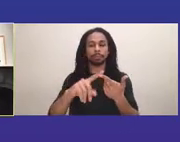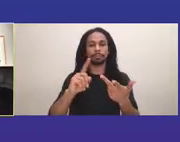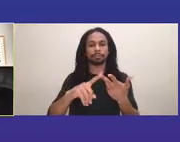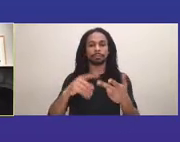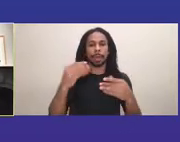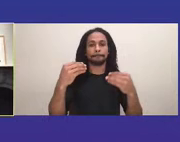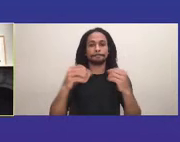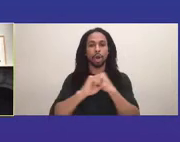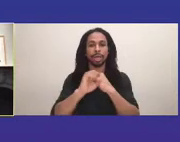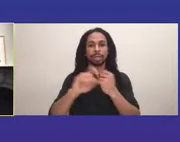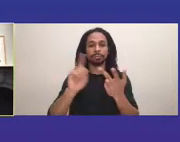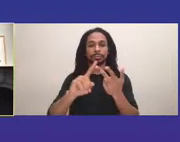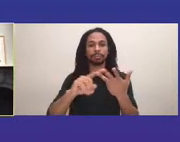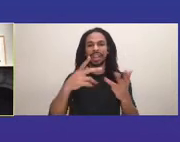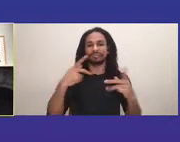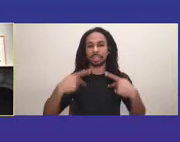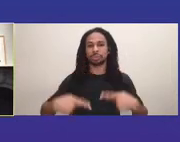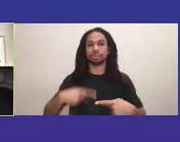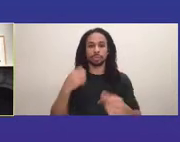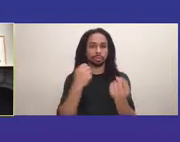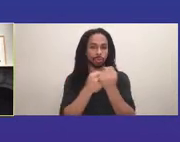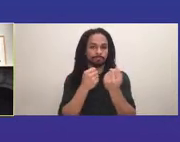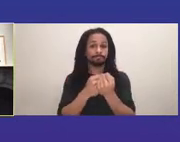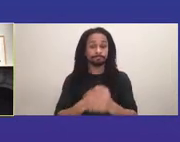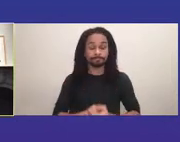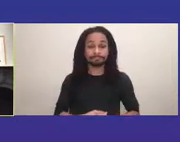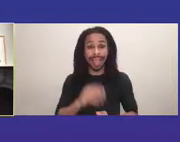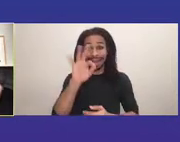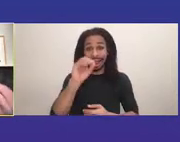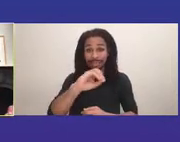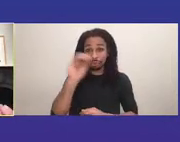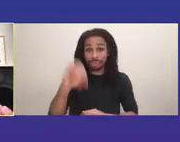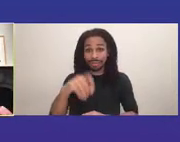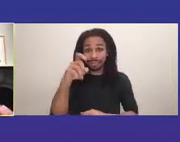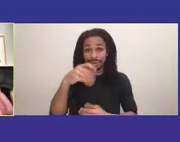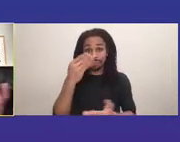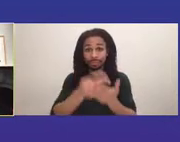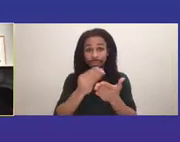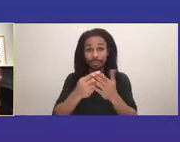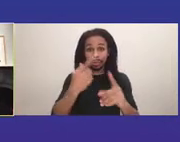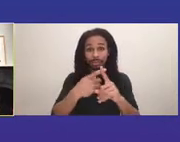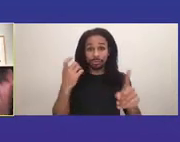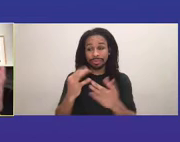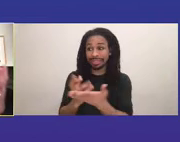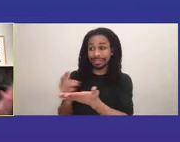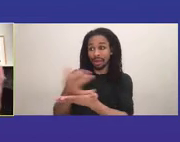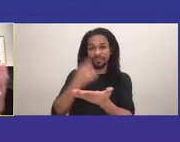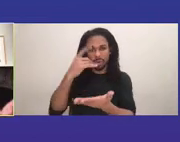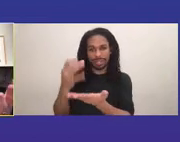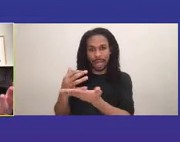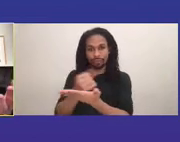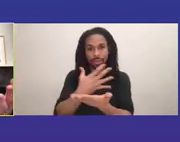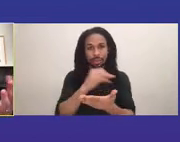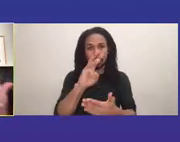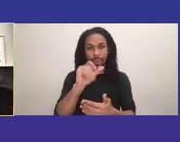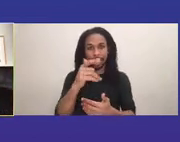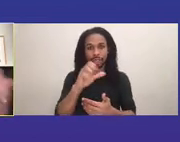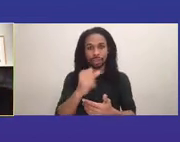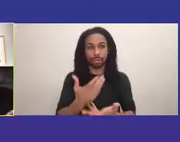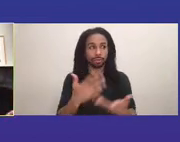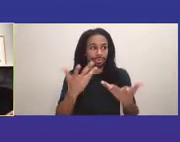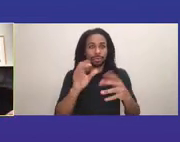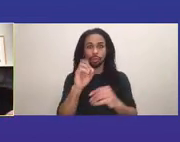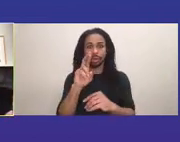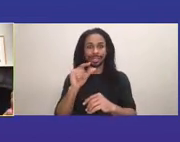marketing, and physical support. 90% need funds for salaries and wages. Organizations can't pay their